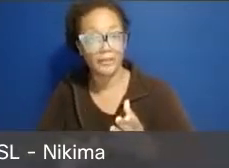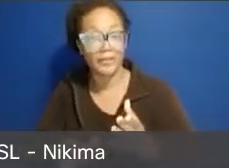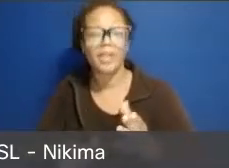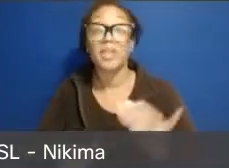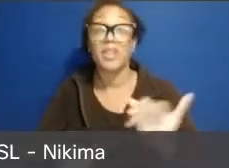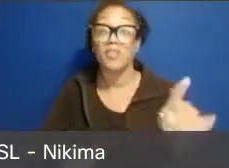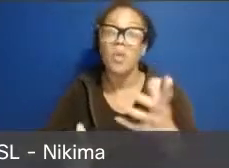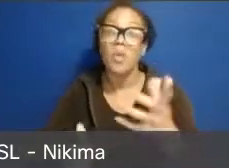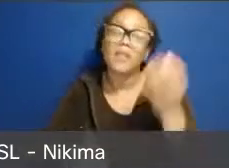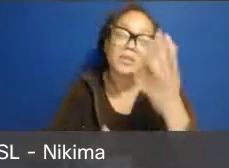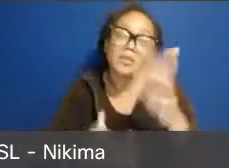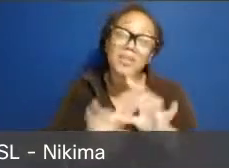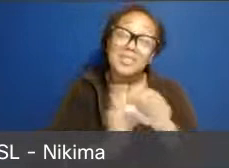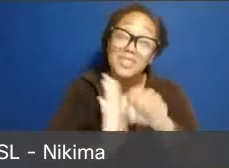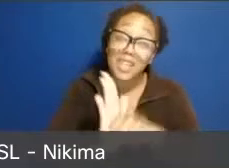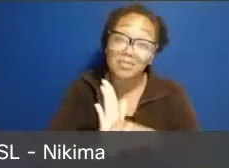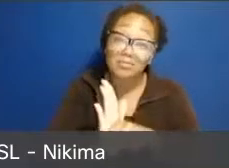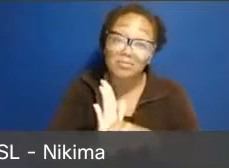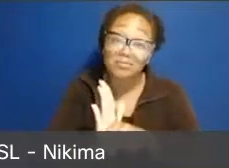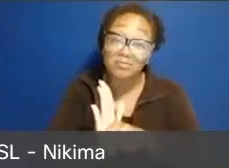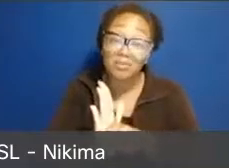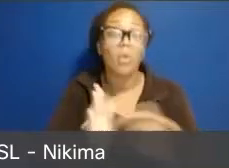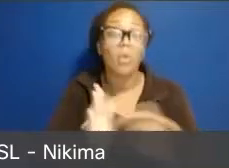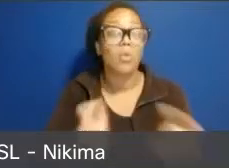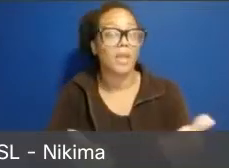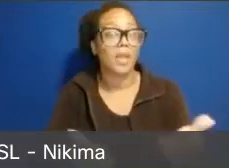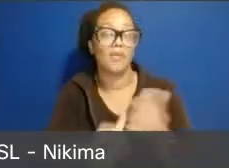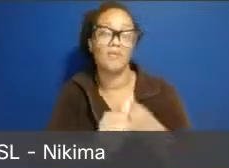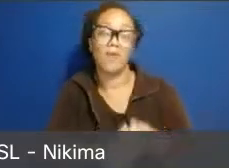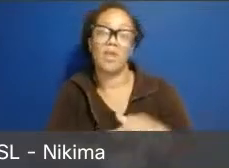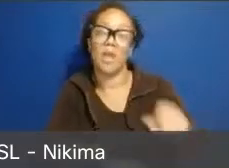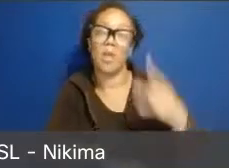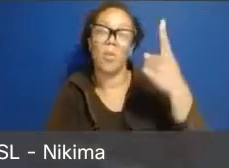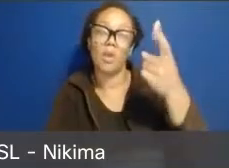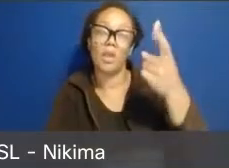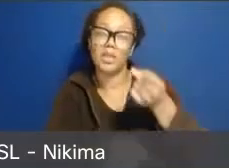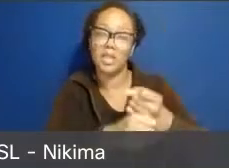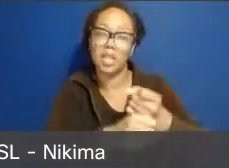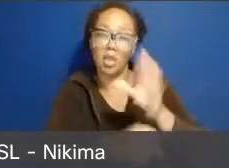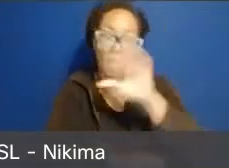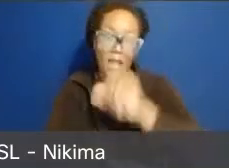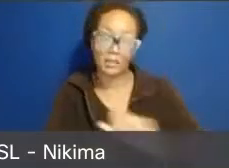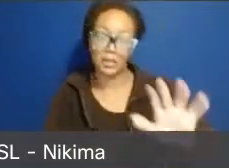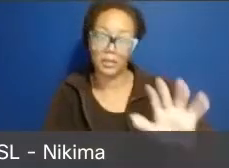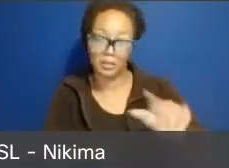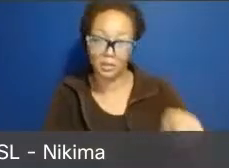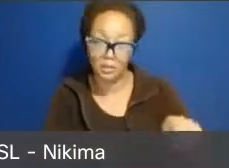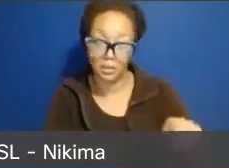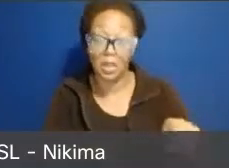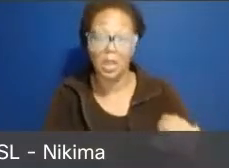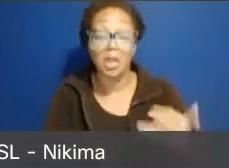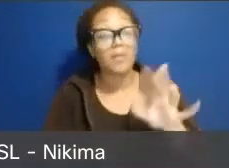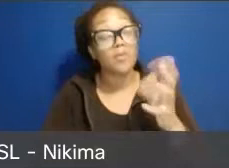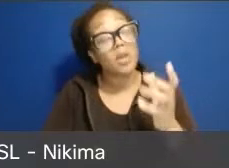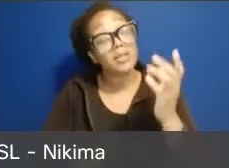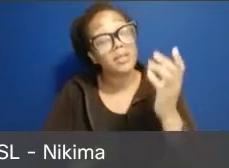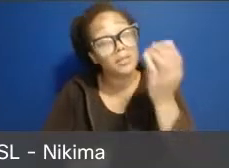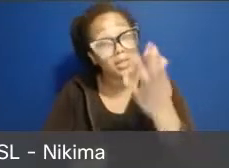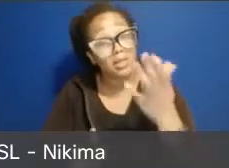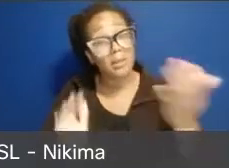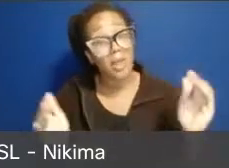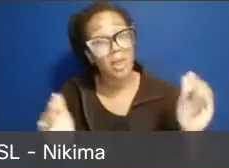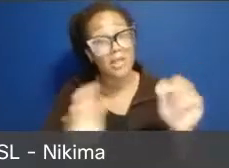data, we recommend use the 1-year estimate. But if you're looking for data that wants to compare a state